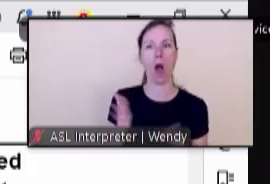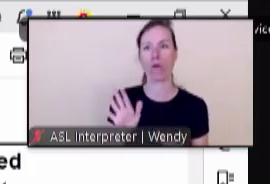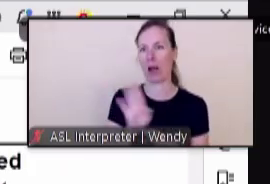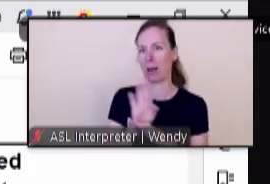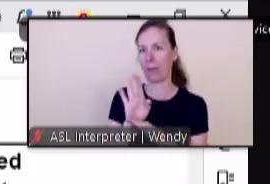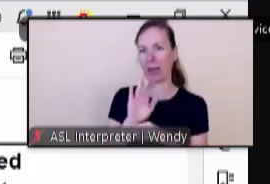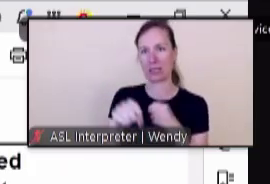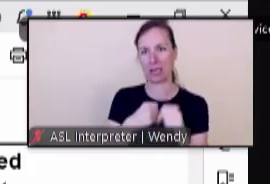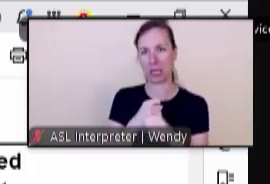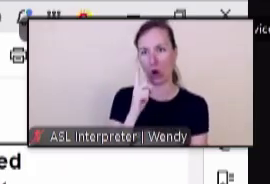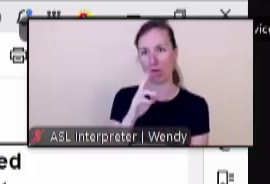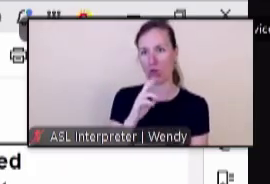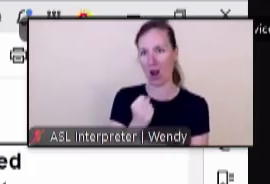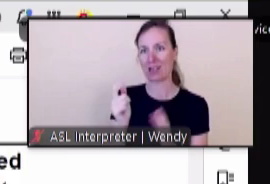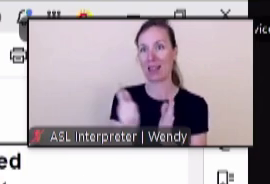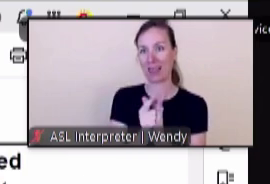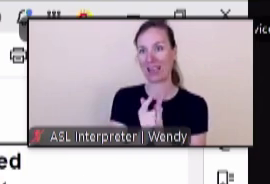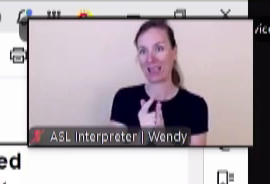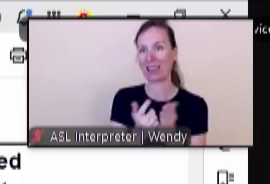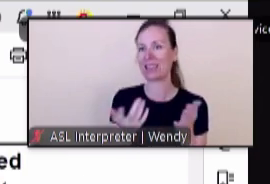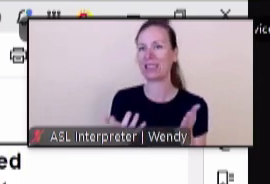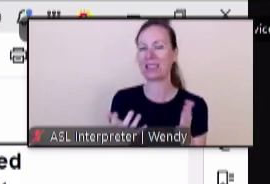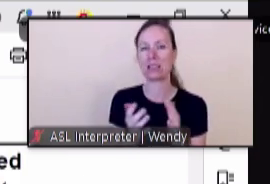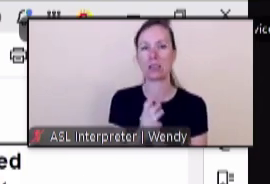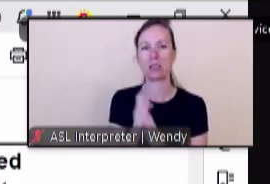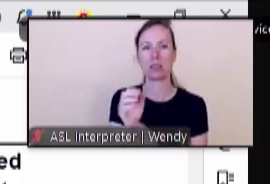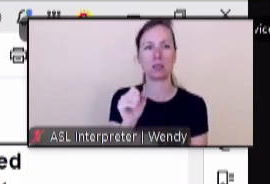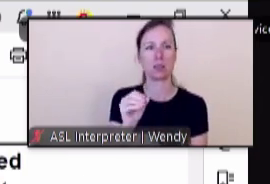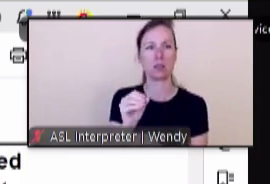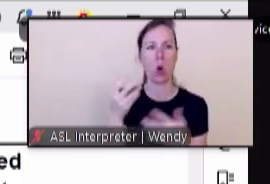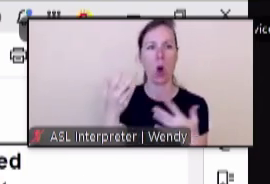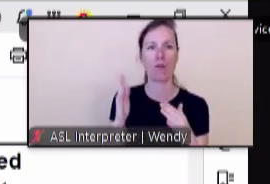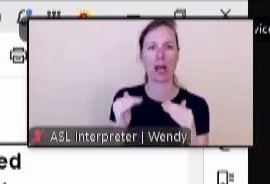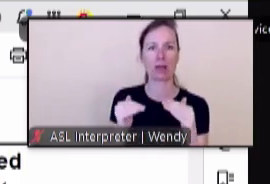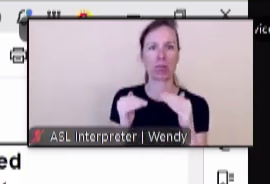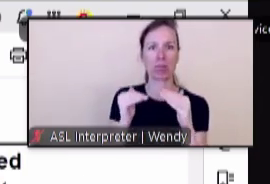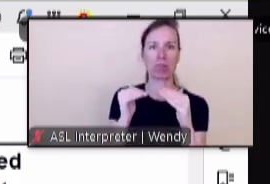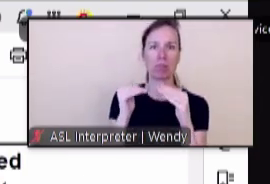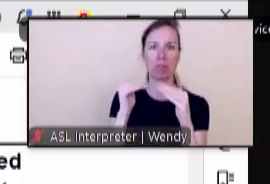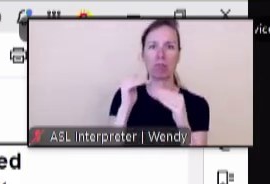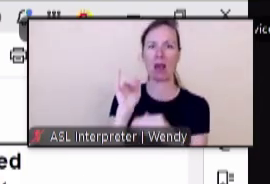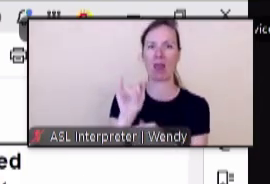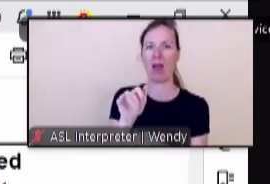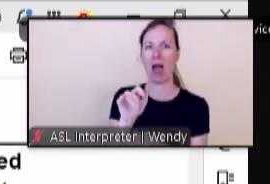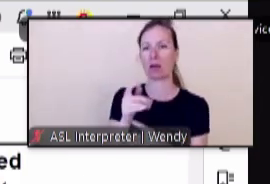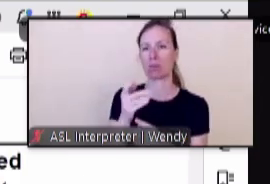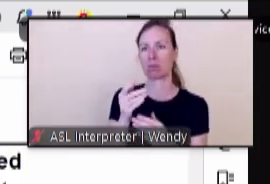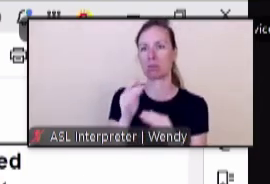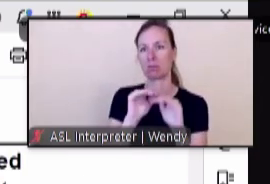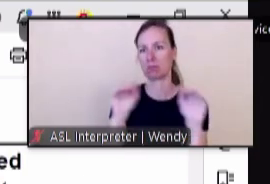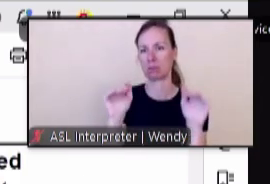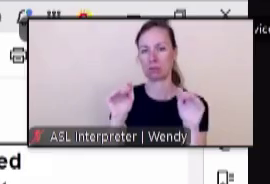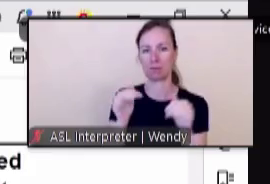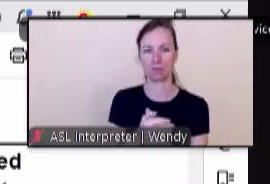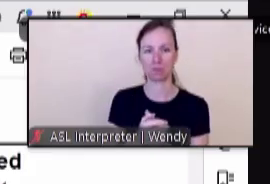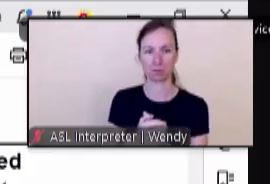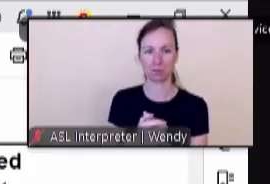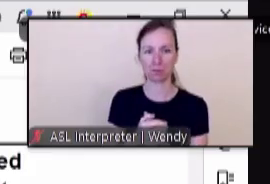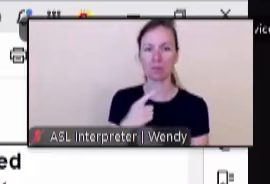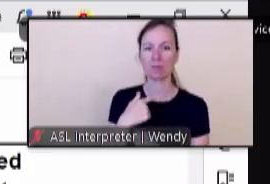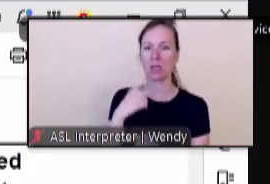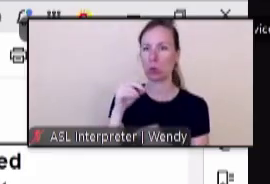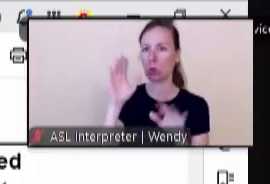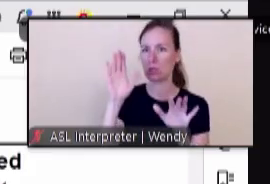over that threshold right now, but I do anticipate being reimbursed some of those funds due to the